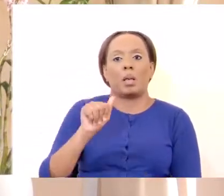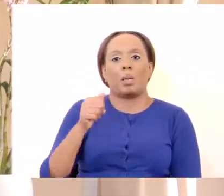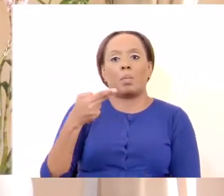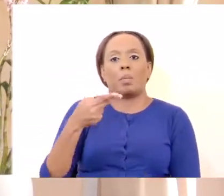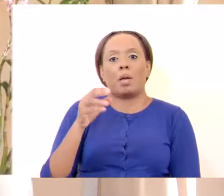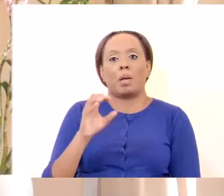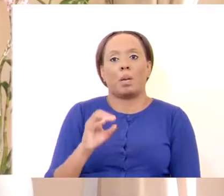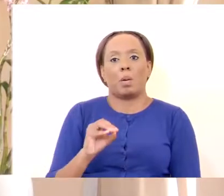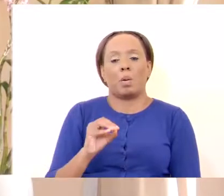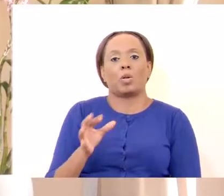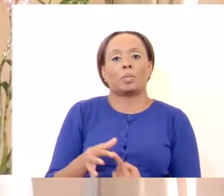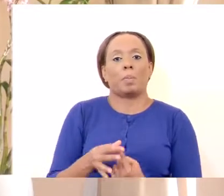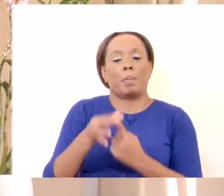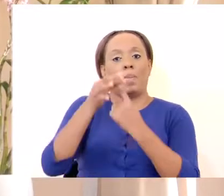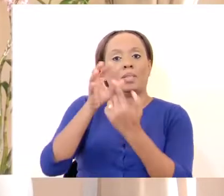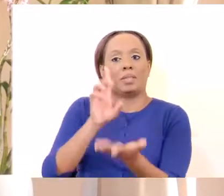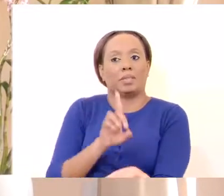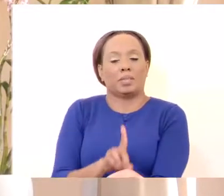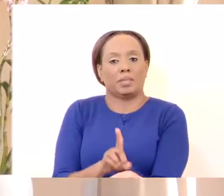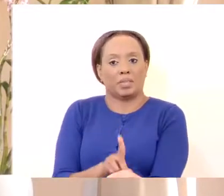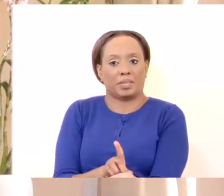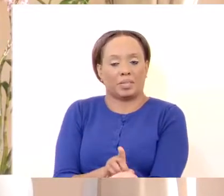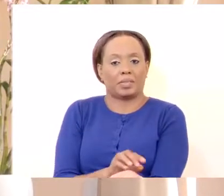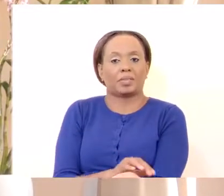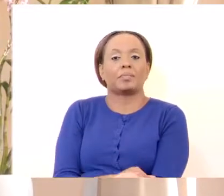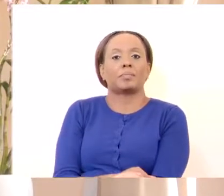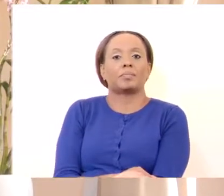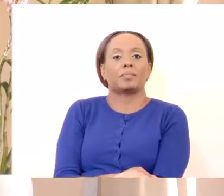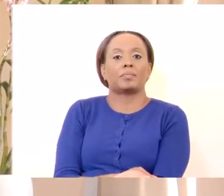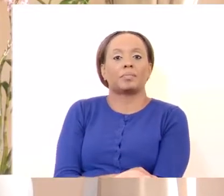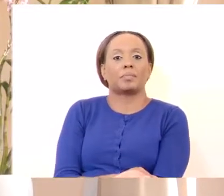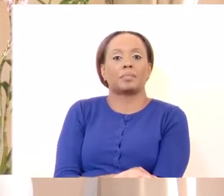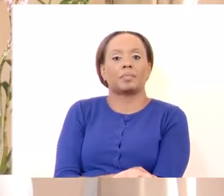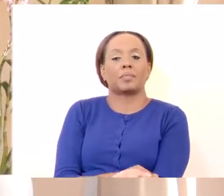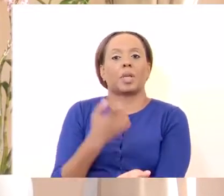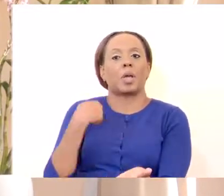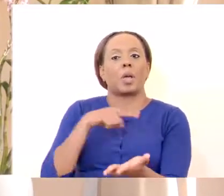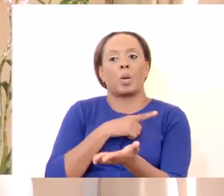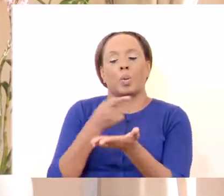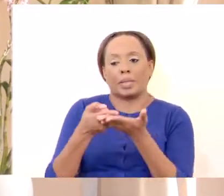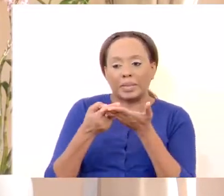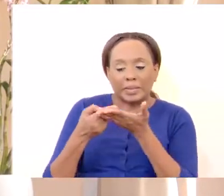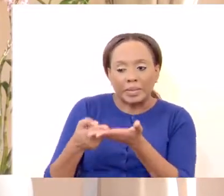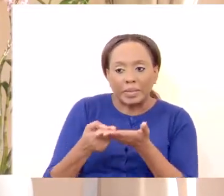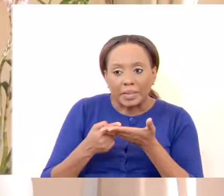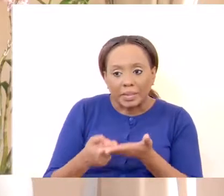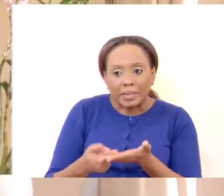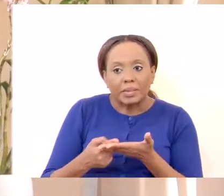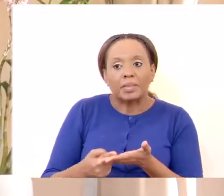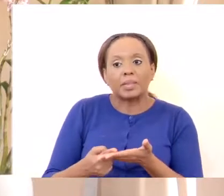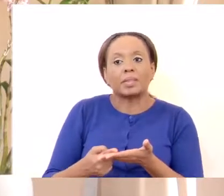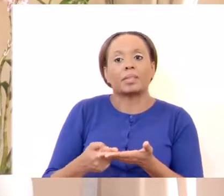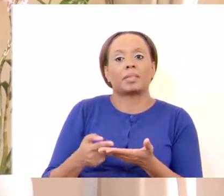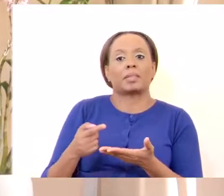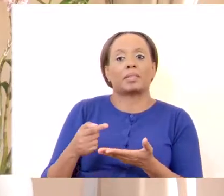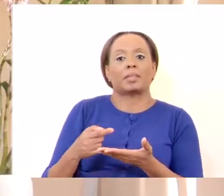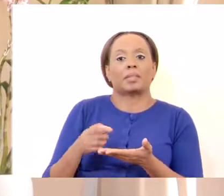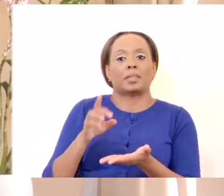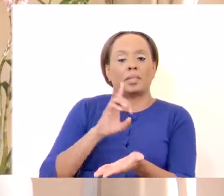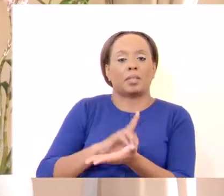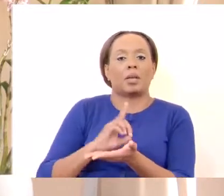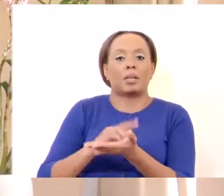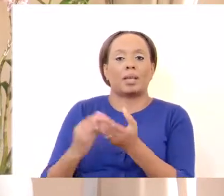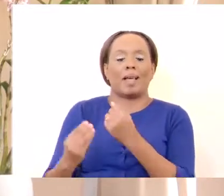here, and that was one of the main things that we discussed, and the advices, and also from our